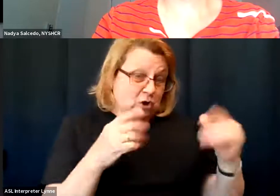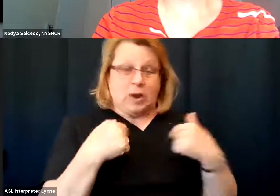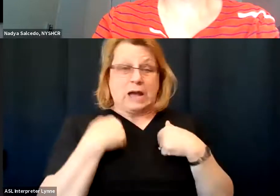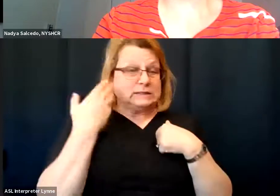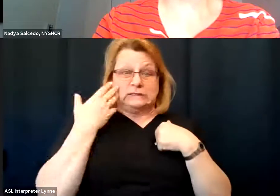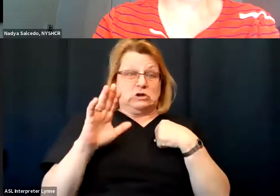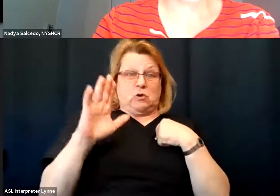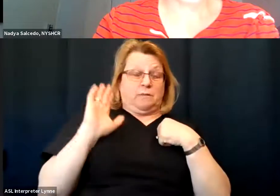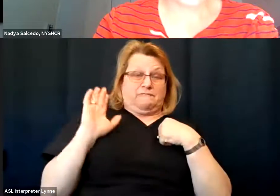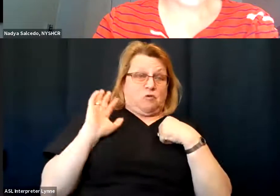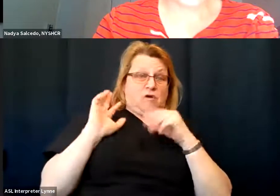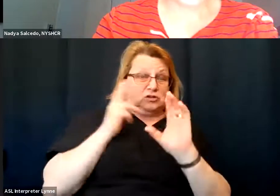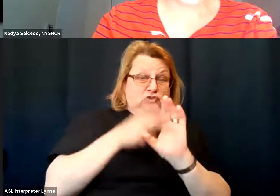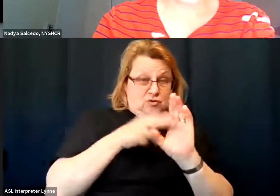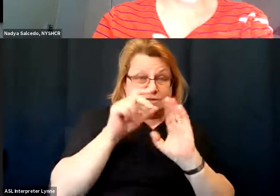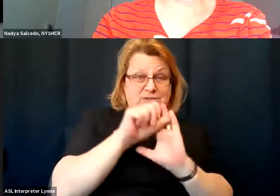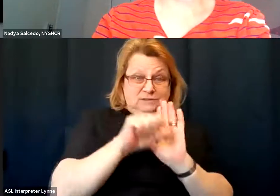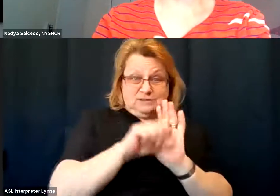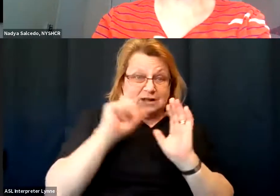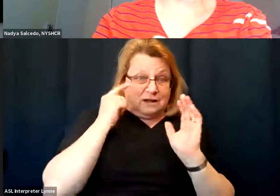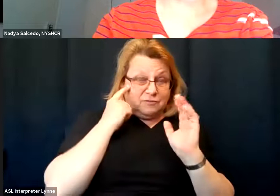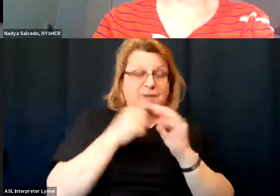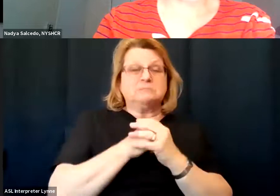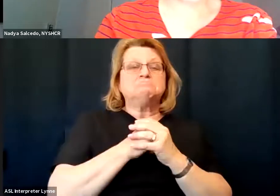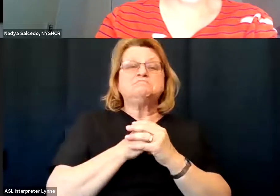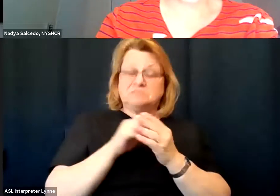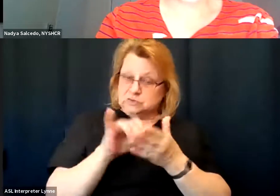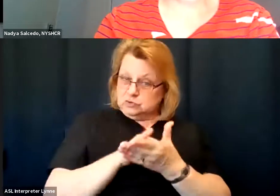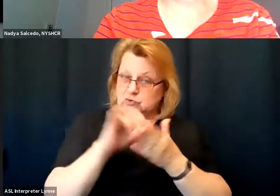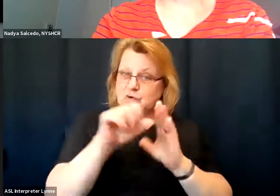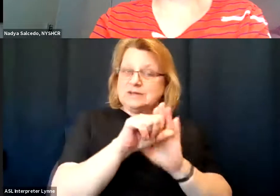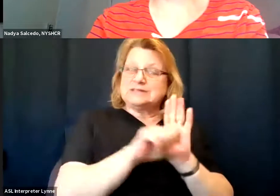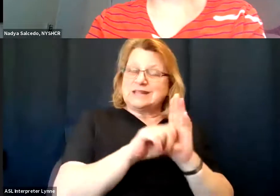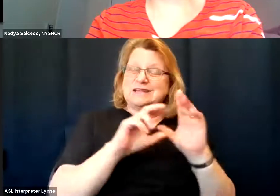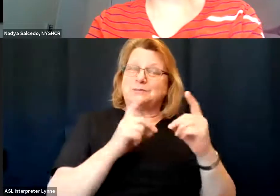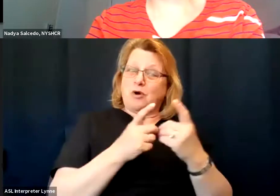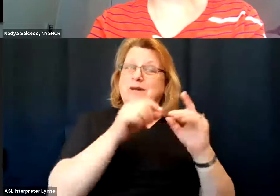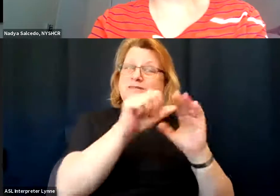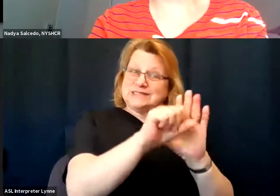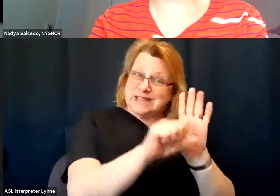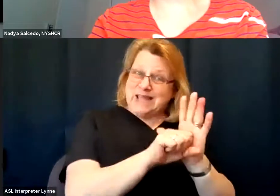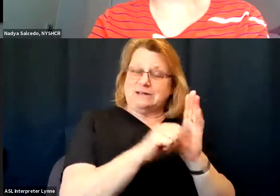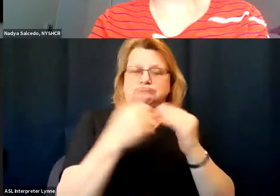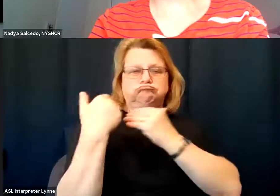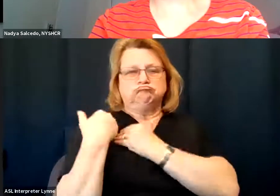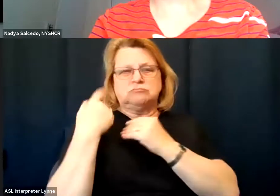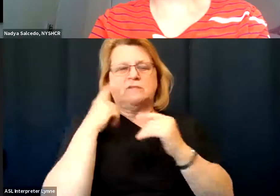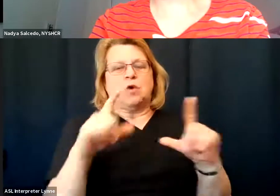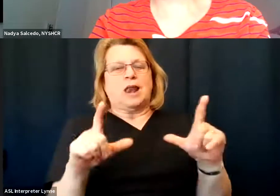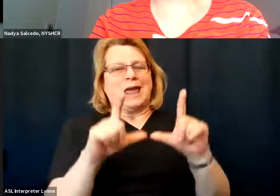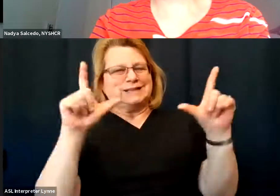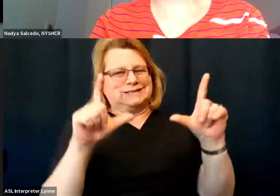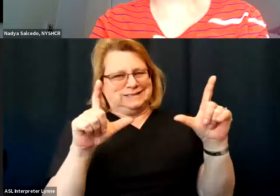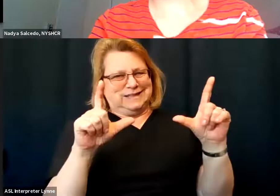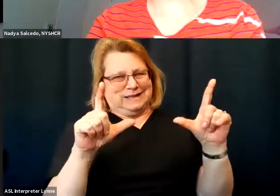know before I joined state government, is that the New York State Department of State is responsible for the licensing and